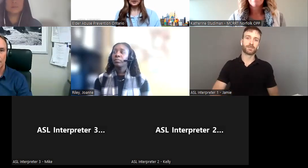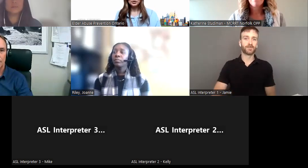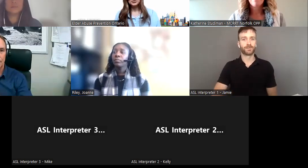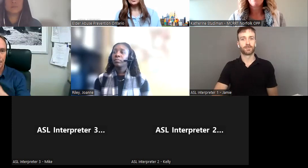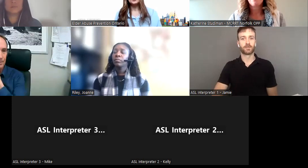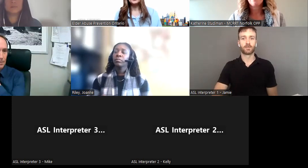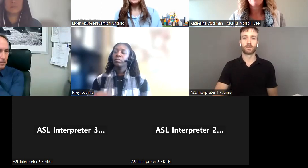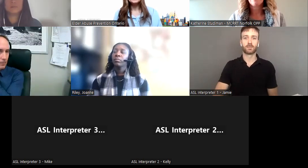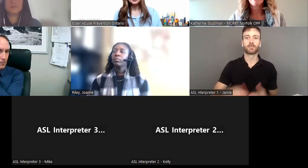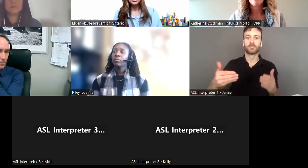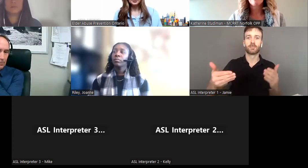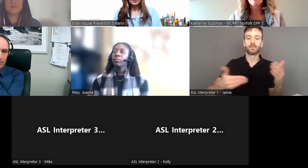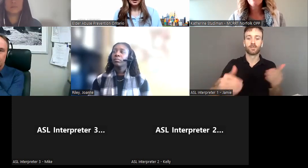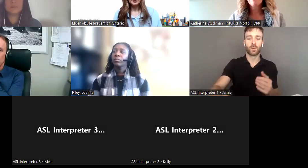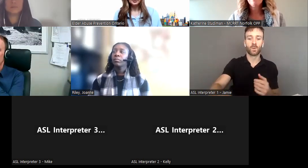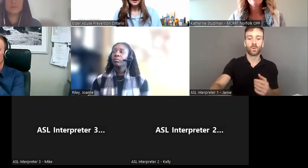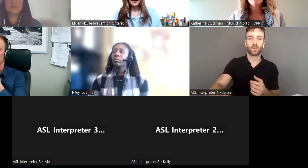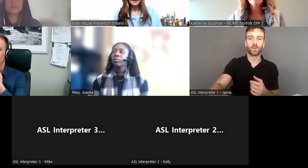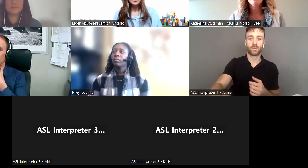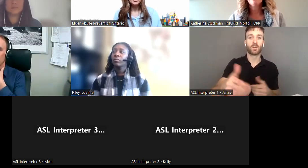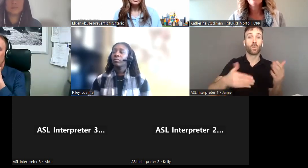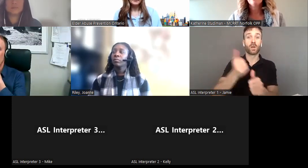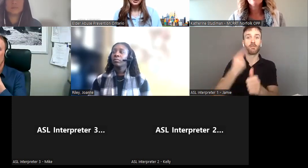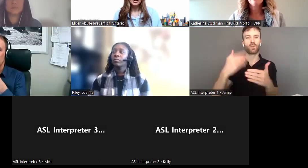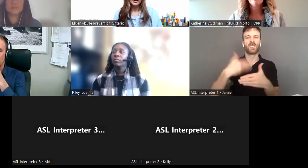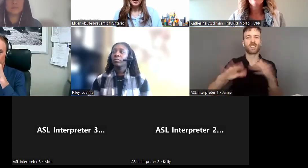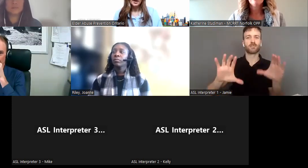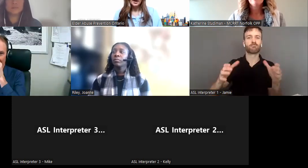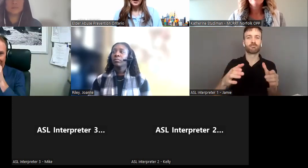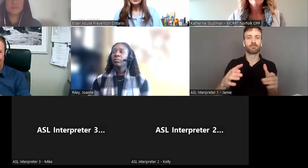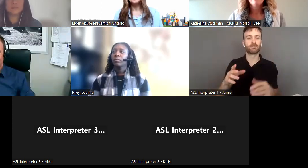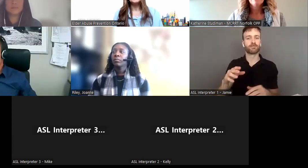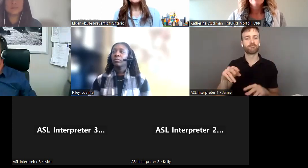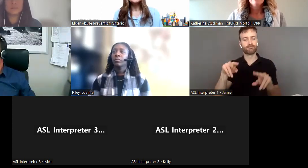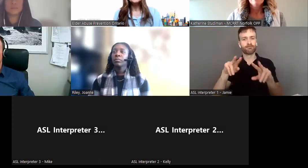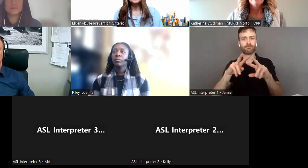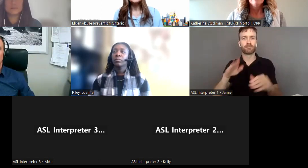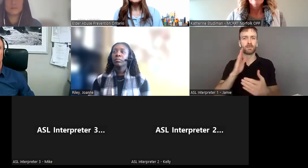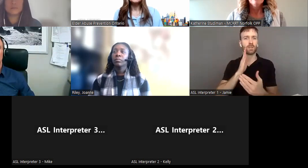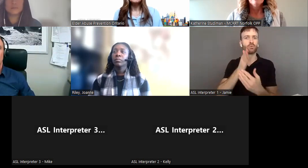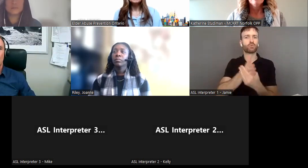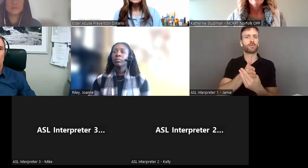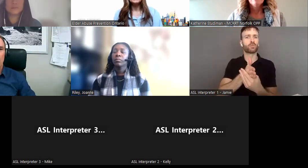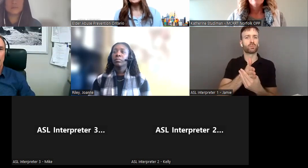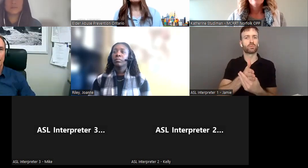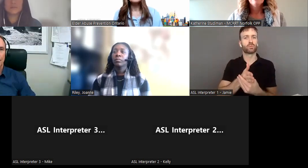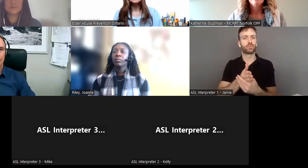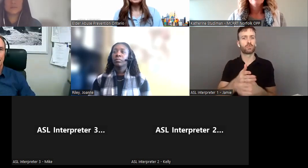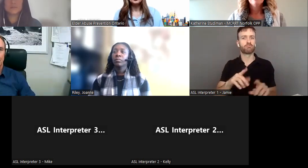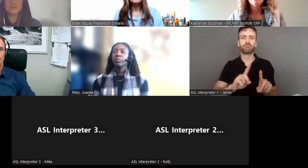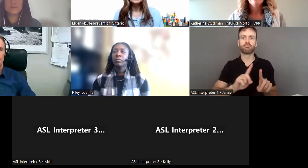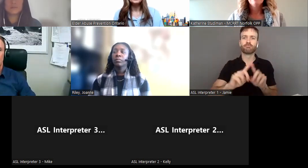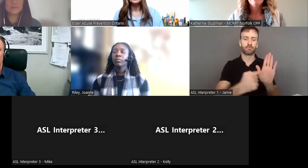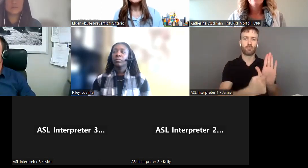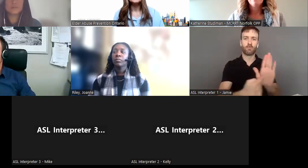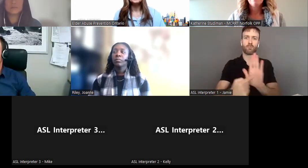So welcome everyone to our next session, looking at intervention, looking at the different models that we have across